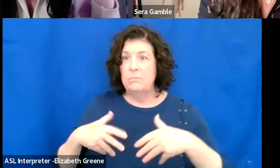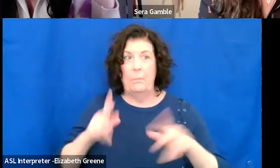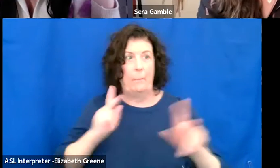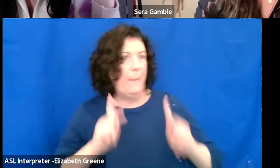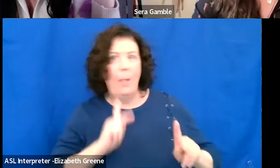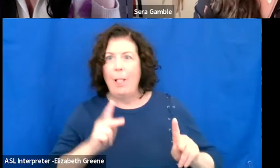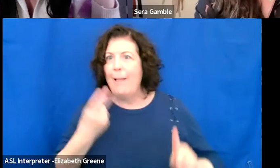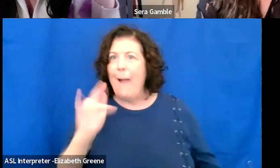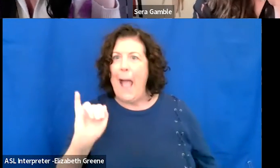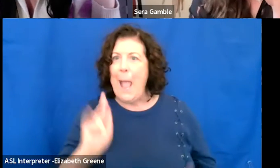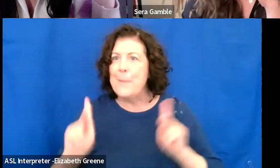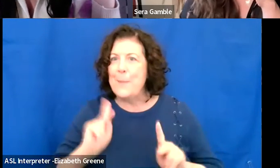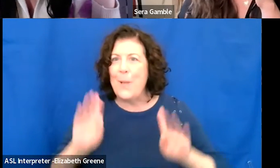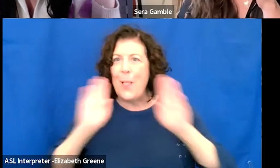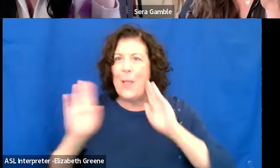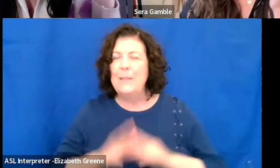people.